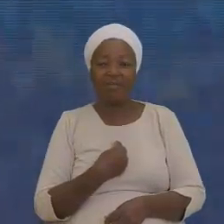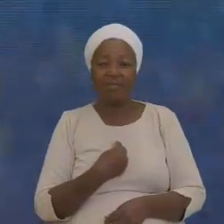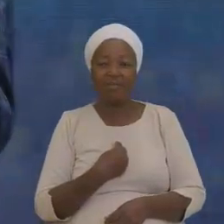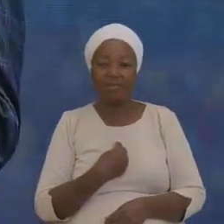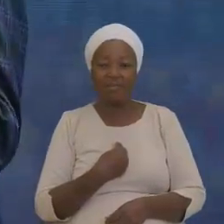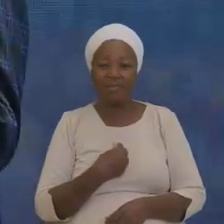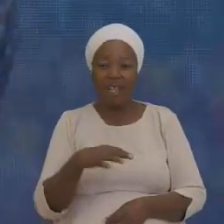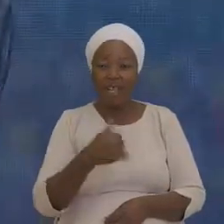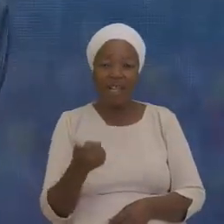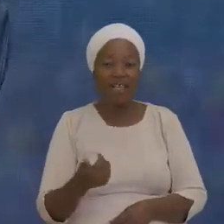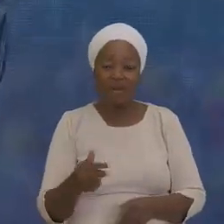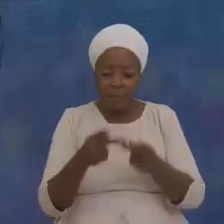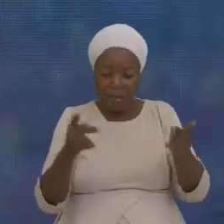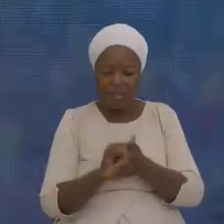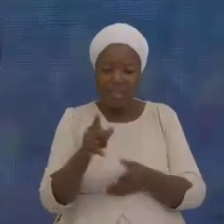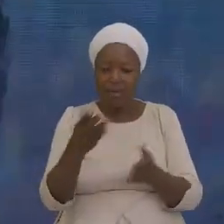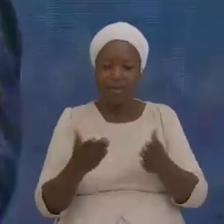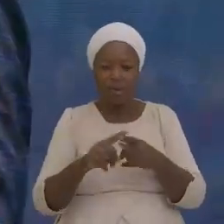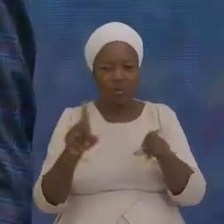any destination you want to get to,